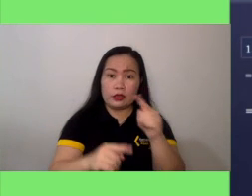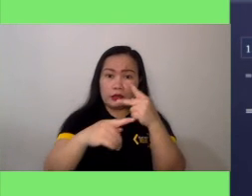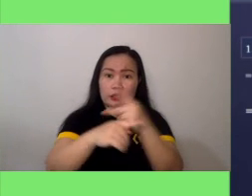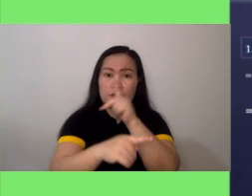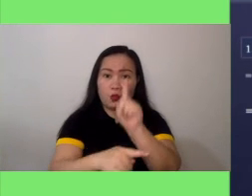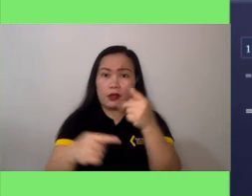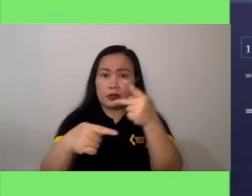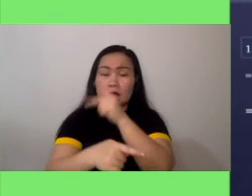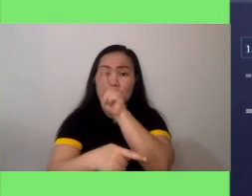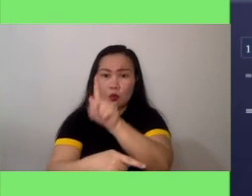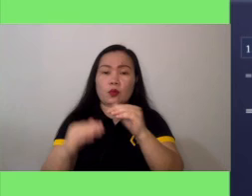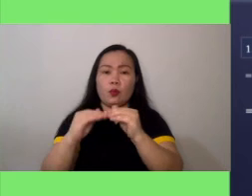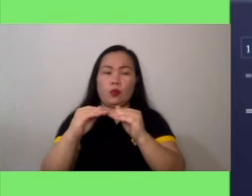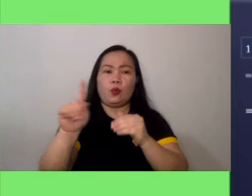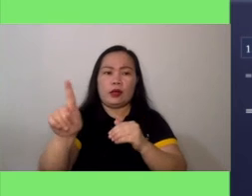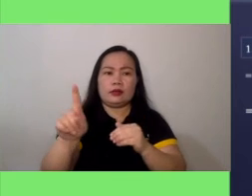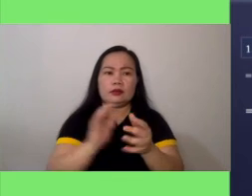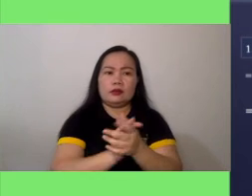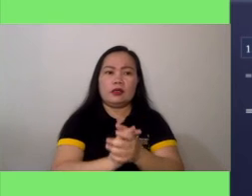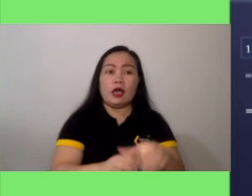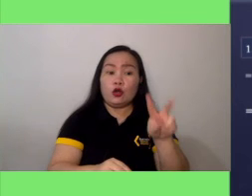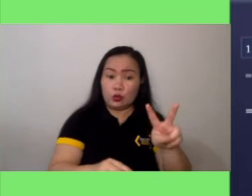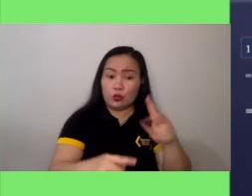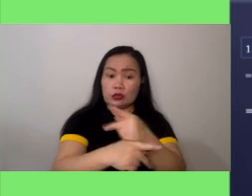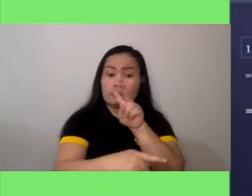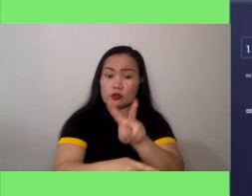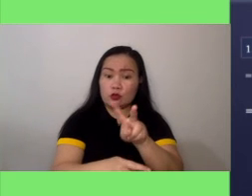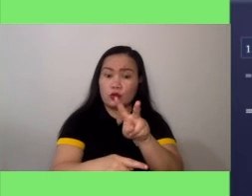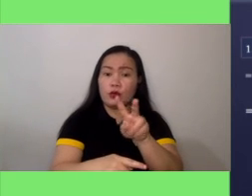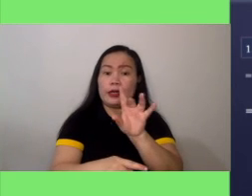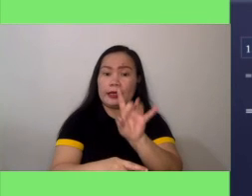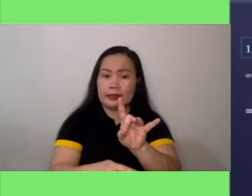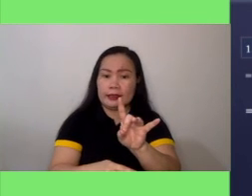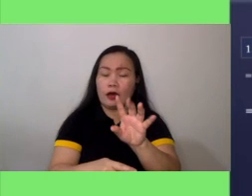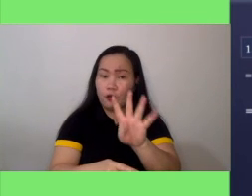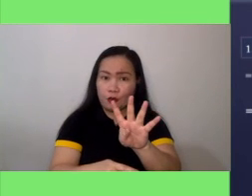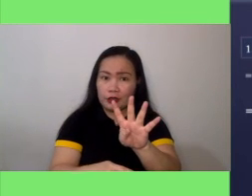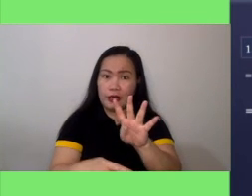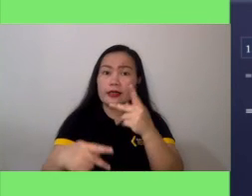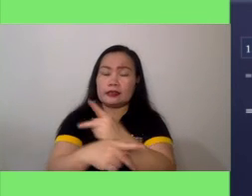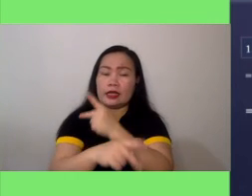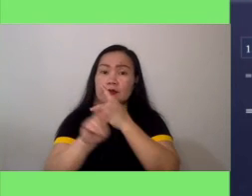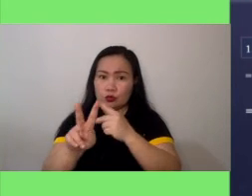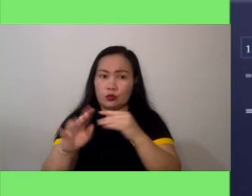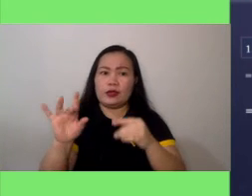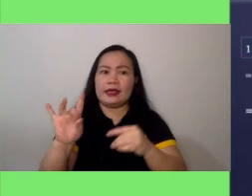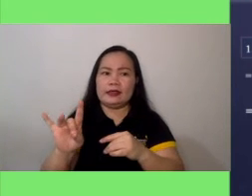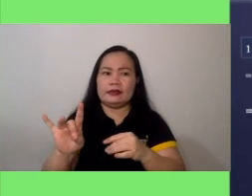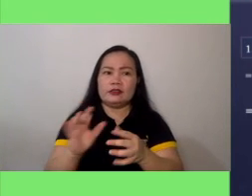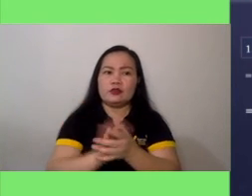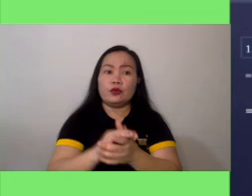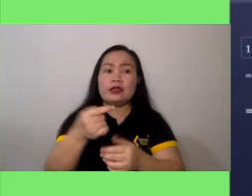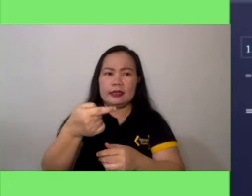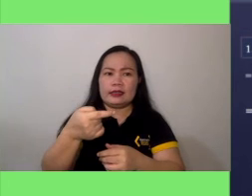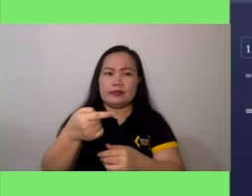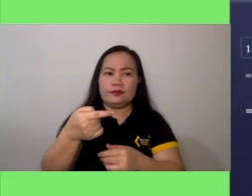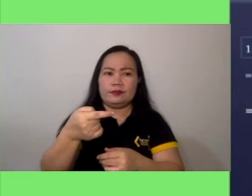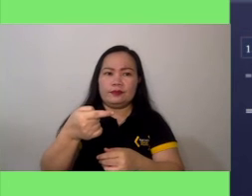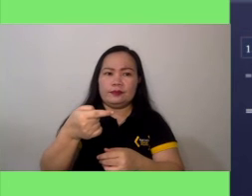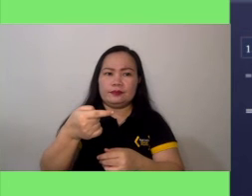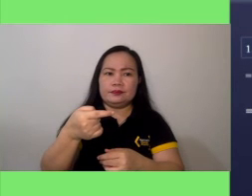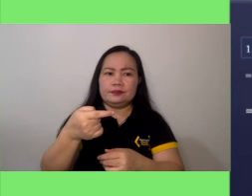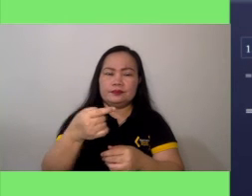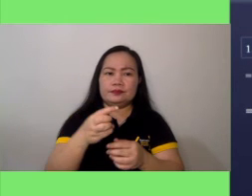1 times 1, 1. Next, 2 times 2, 4 times 2, 8. Kasi 3 tatlong